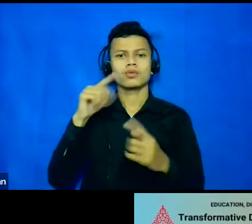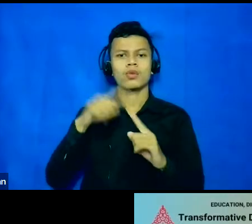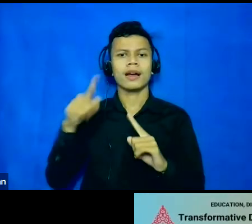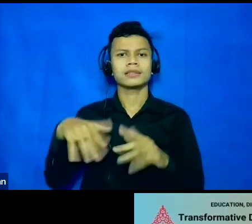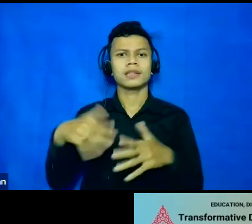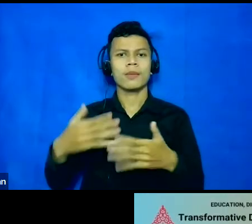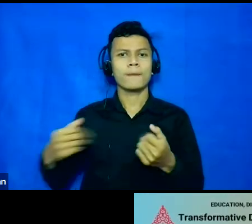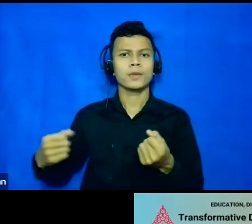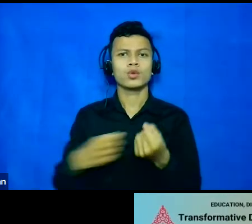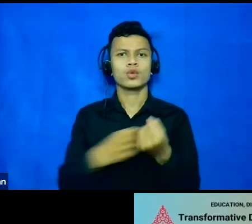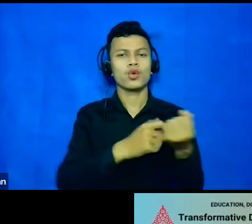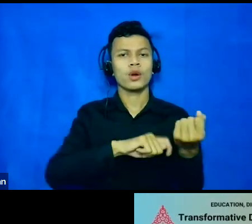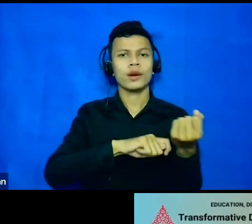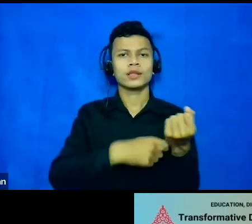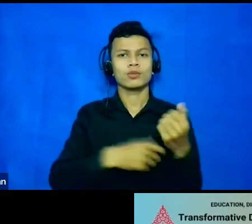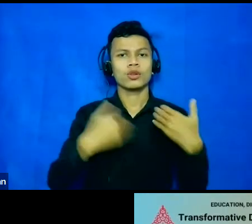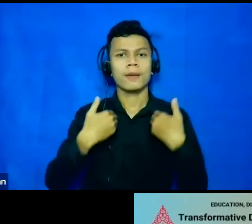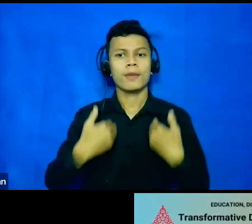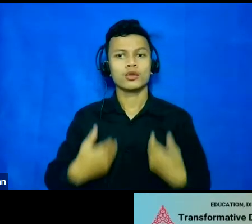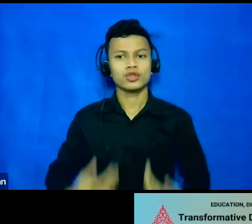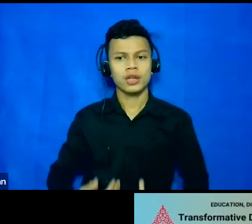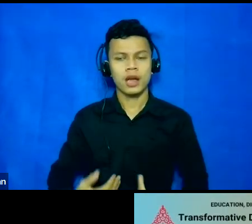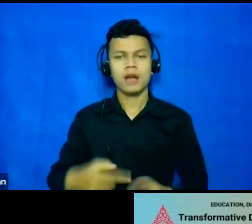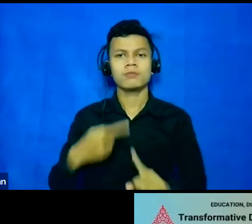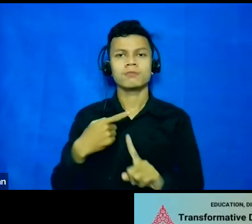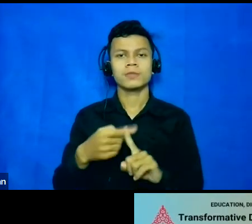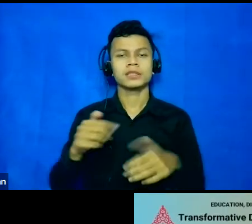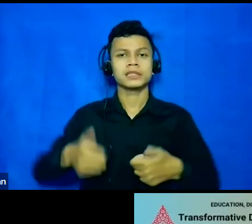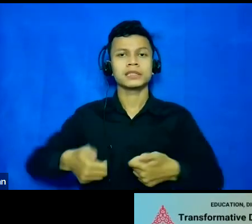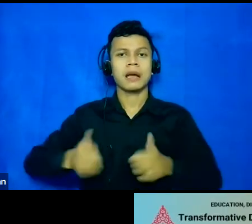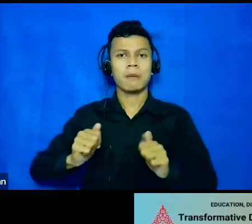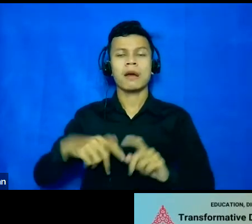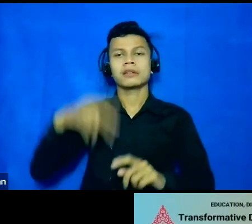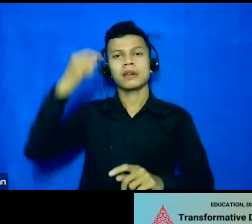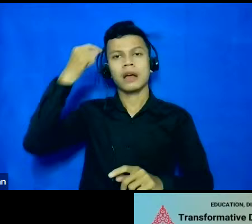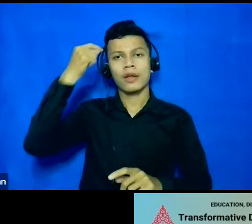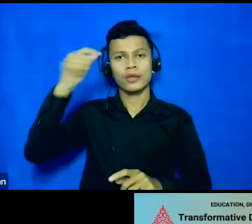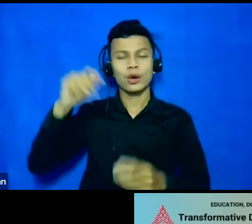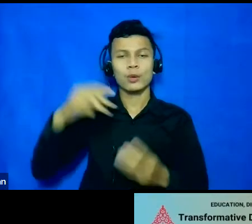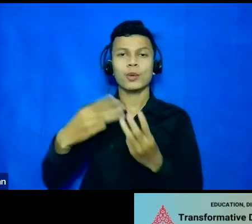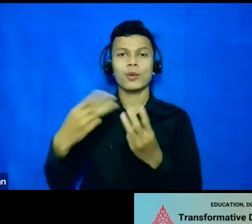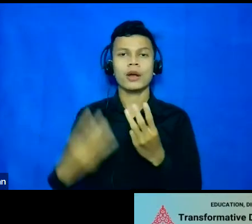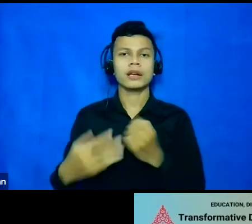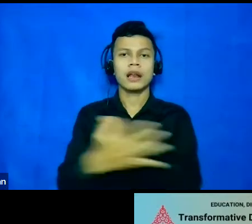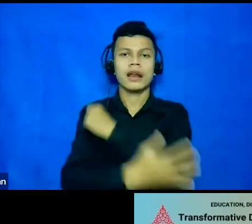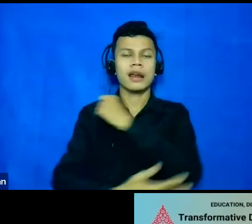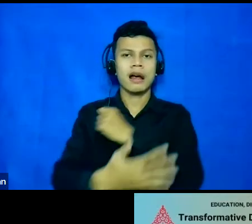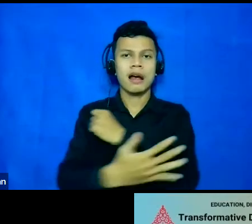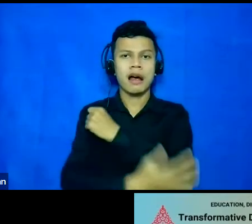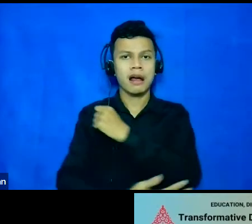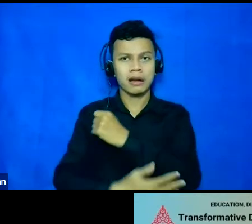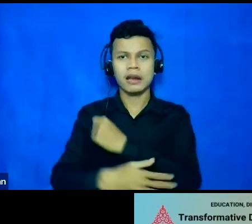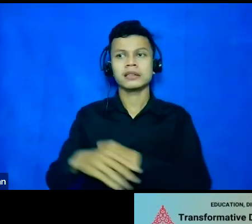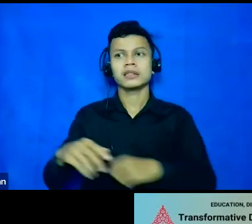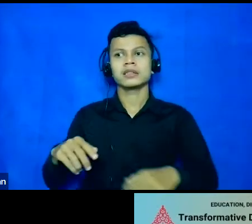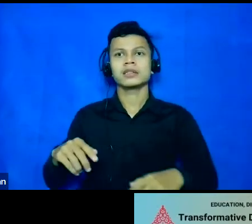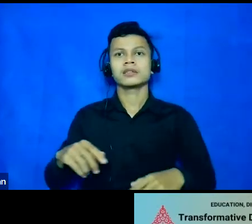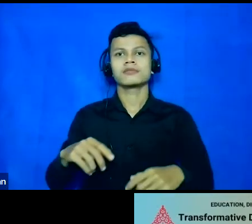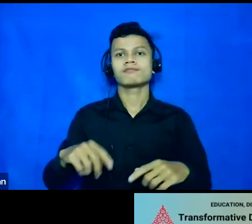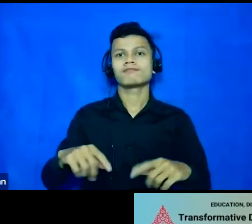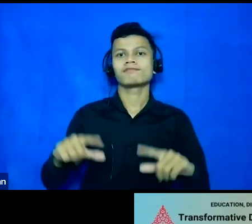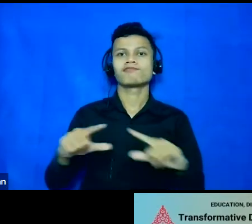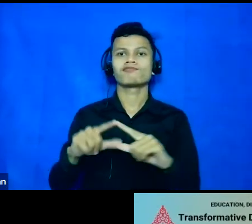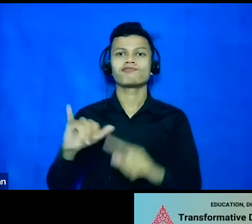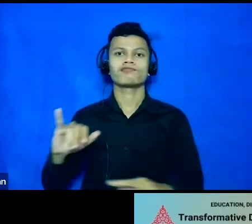humanitarian responses and the preparedness of country offices on EIA. Rachel has been involved in various